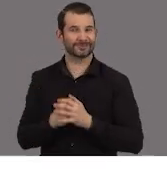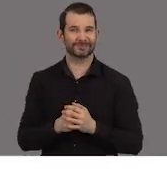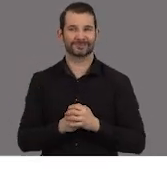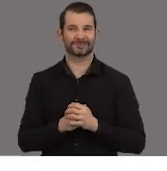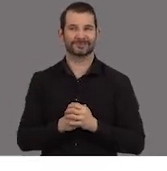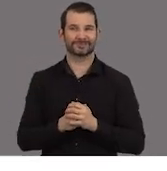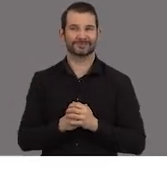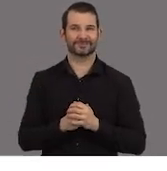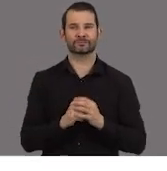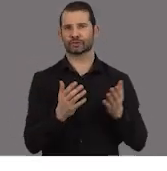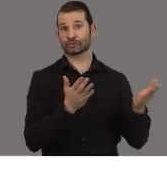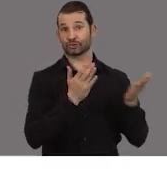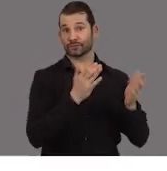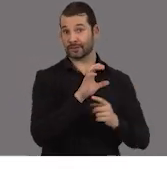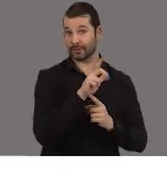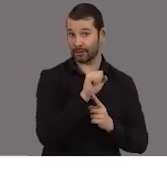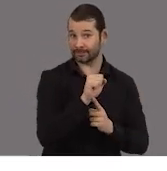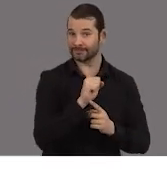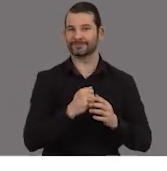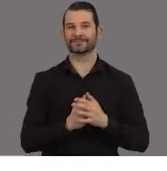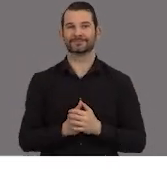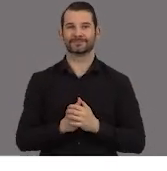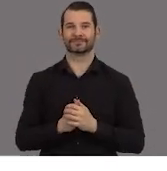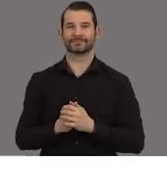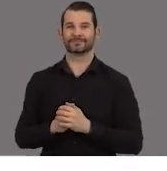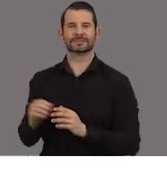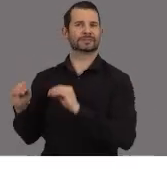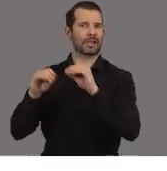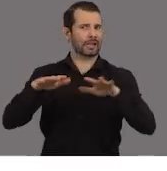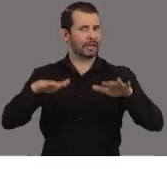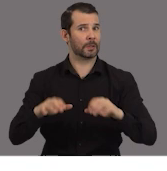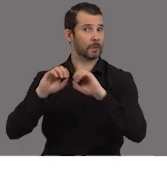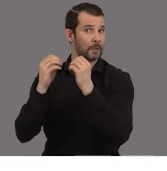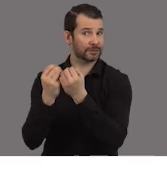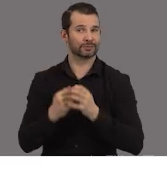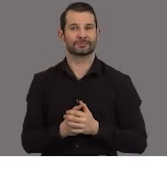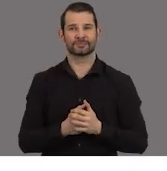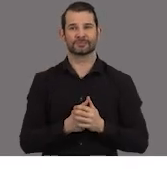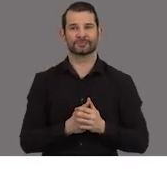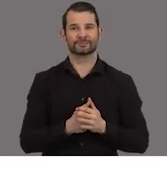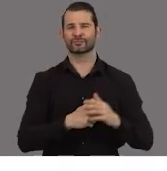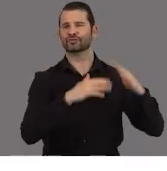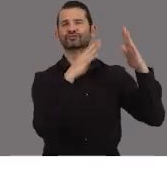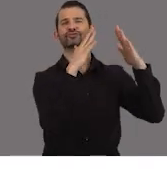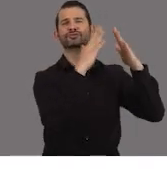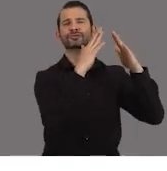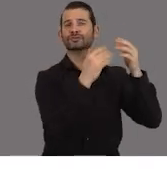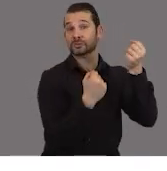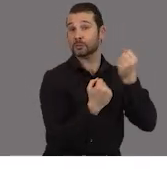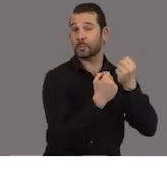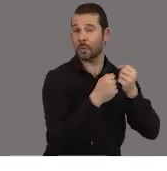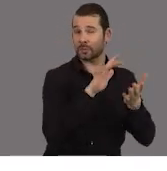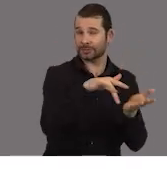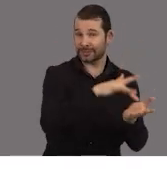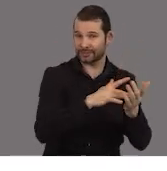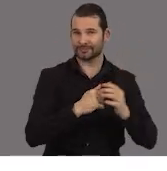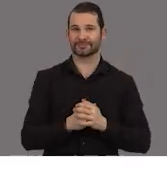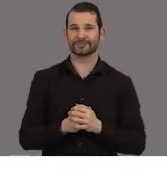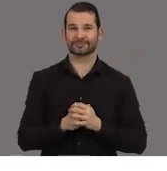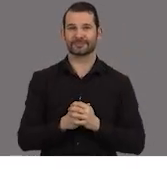centers, service clubs, settlement organizations, shelters and support